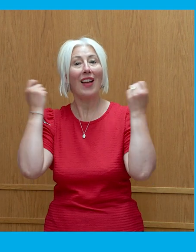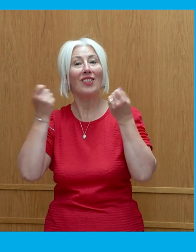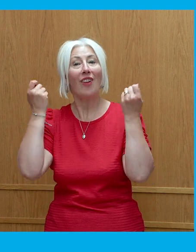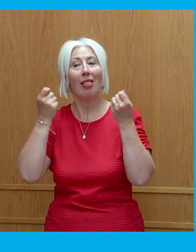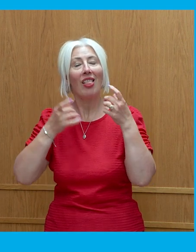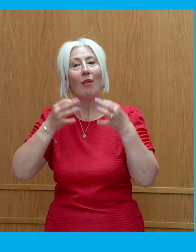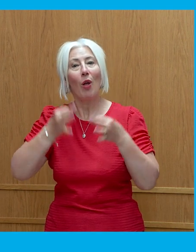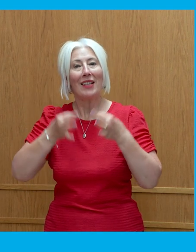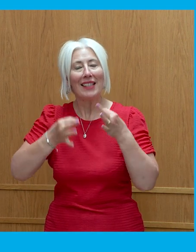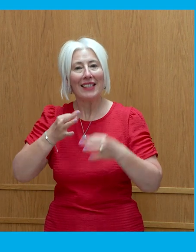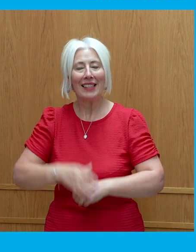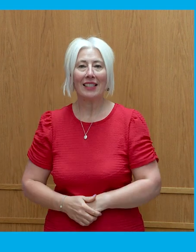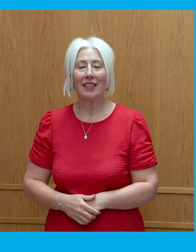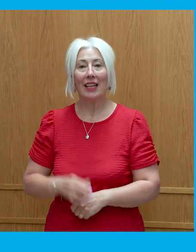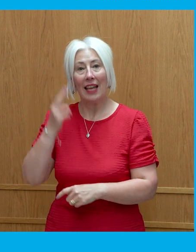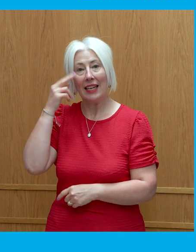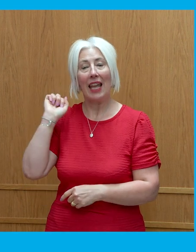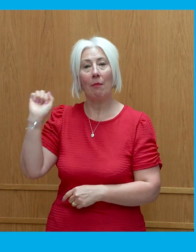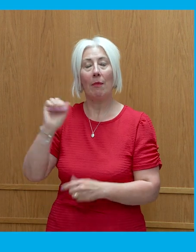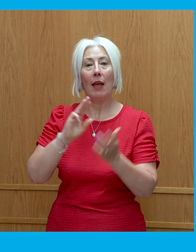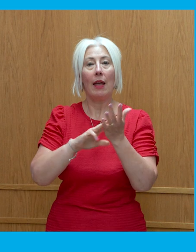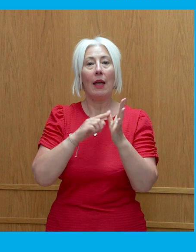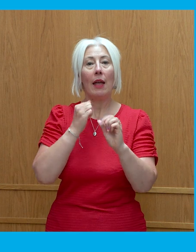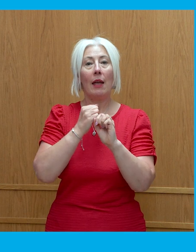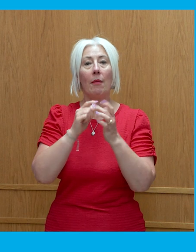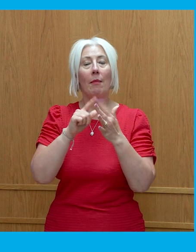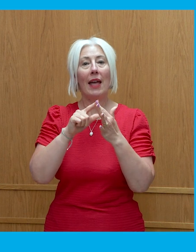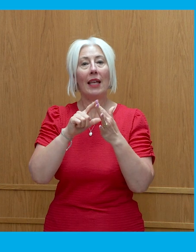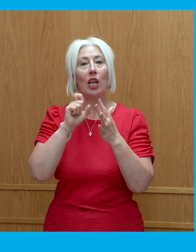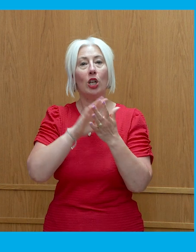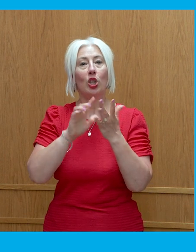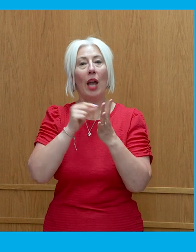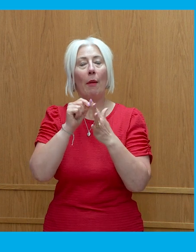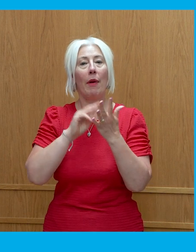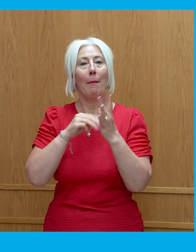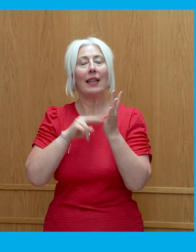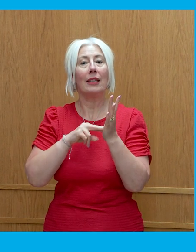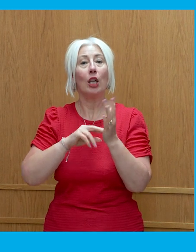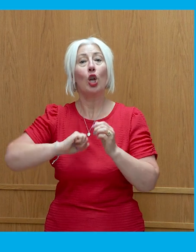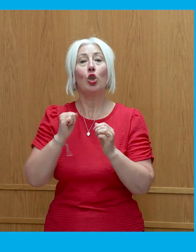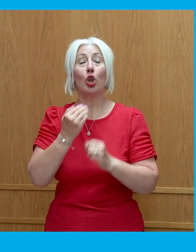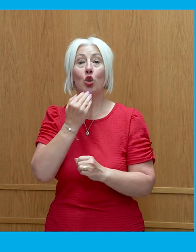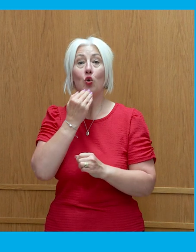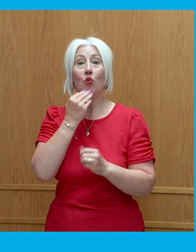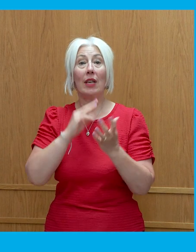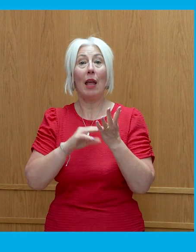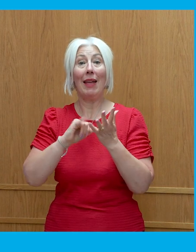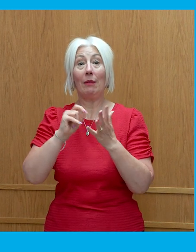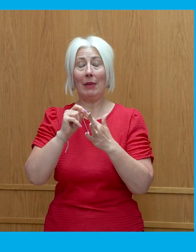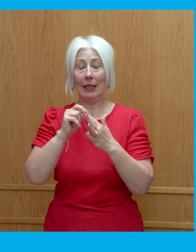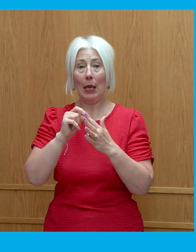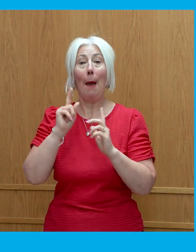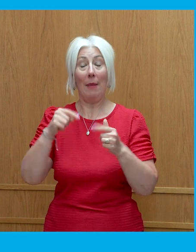of Politics. My name is Maggie Chapman. I'm one of the Scottish Green MSPs, but for the purposes of this afternoon, I